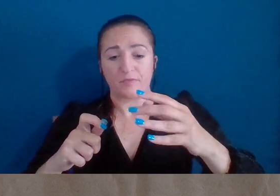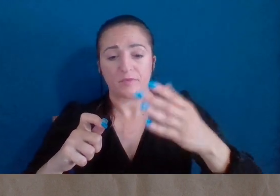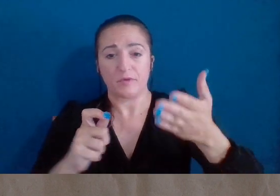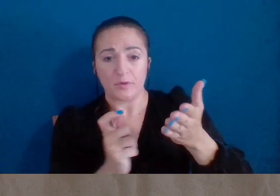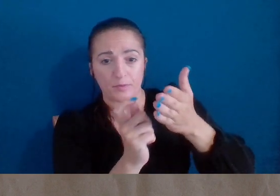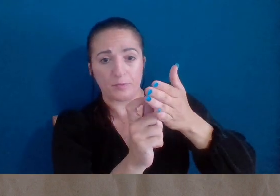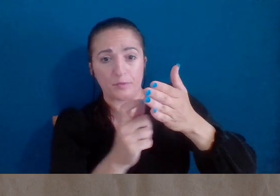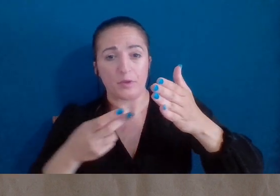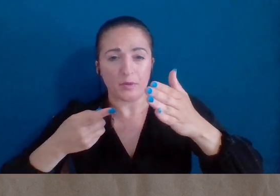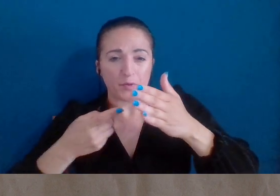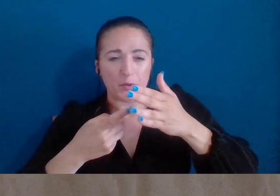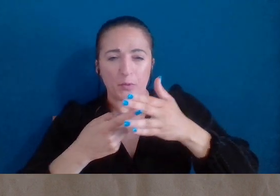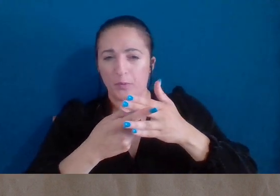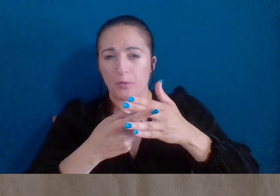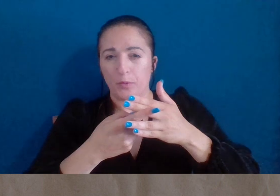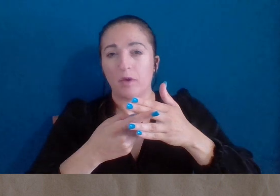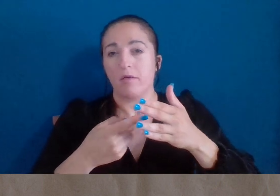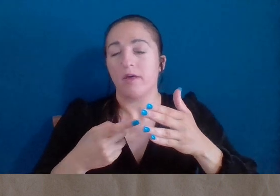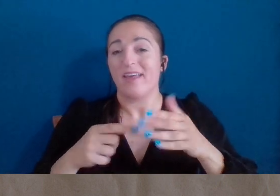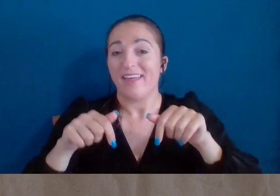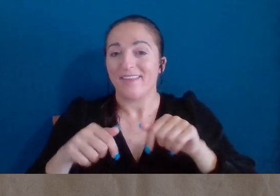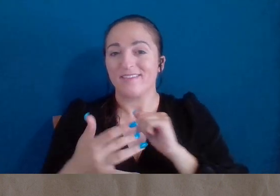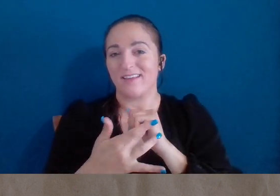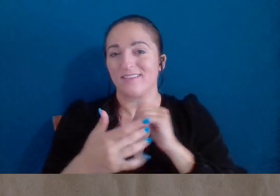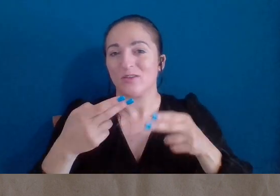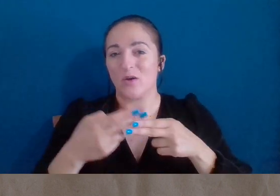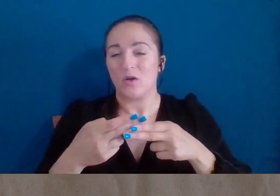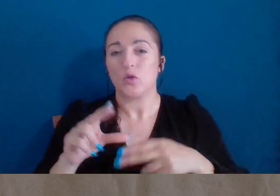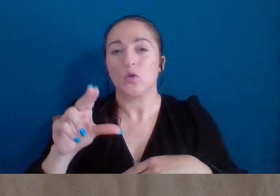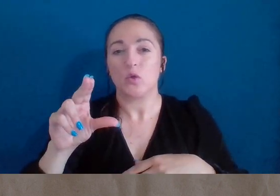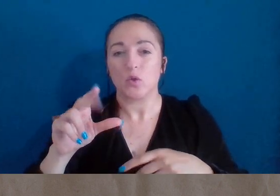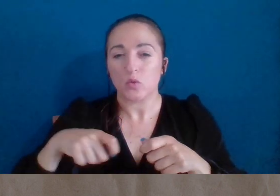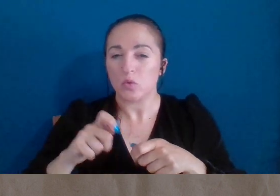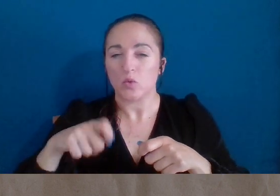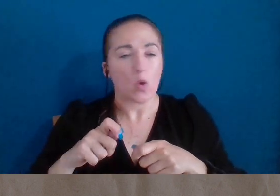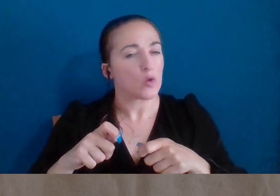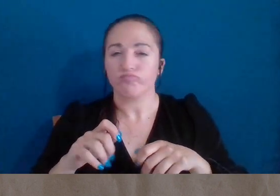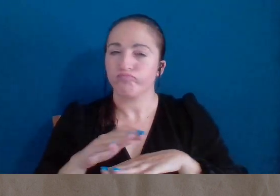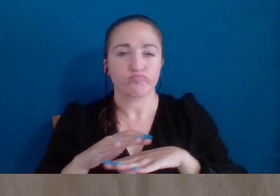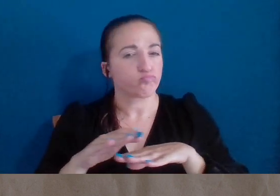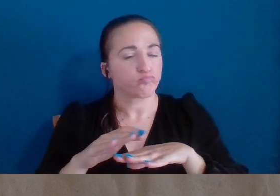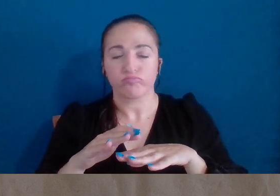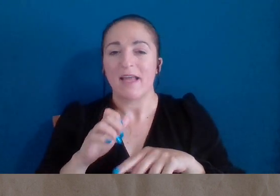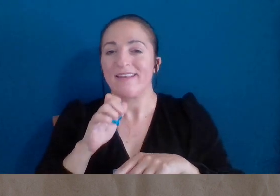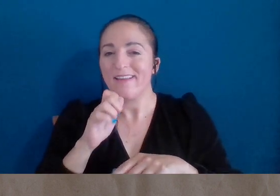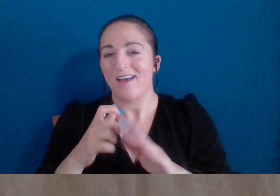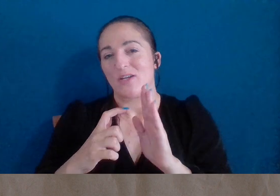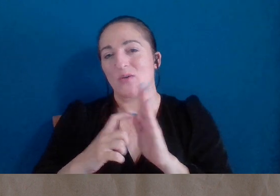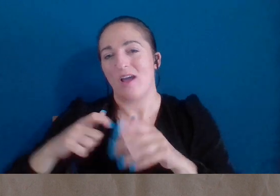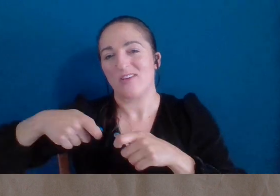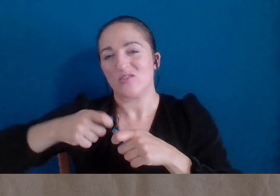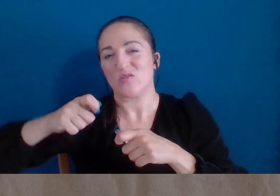is a no-sew textile, so there's no sewing involved. And this is like